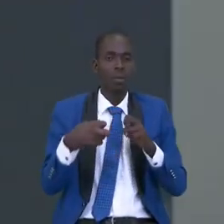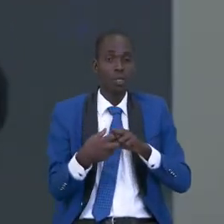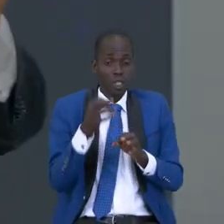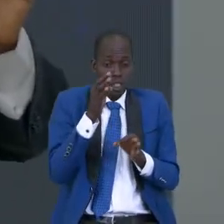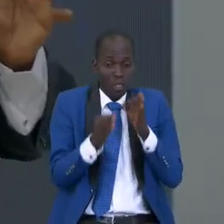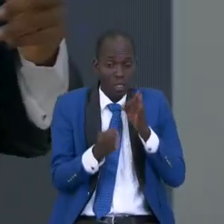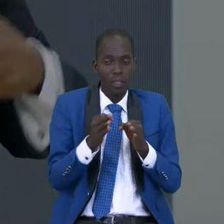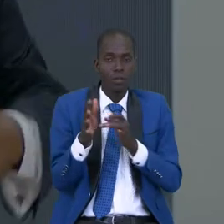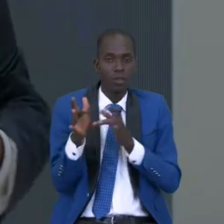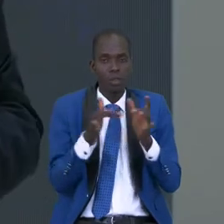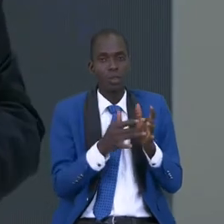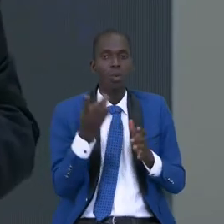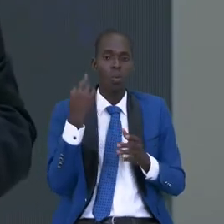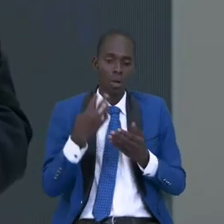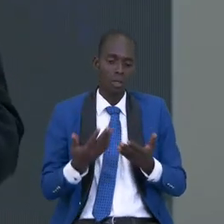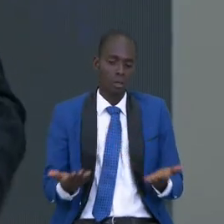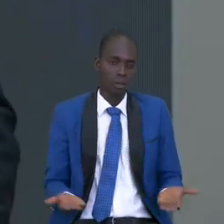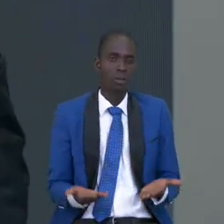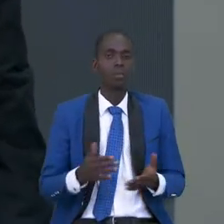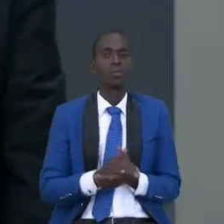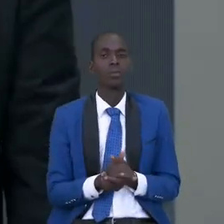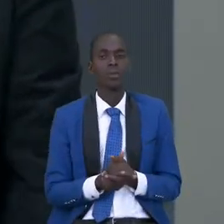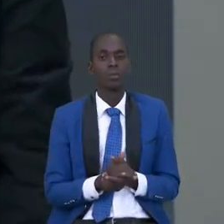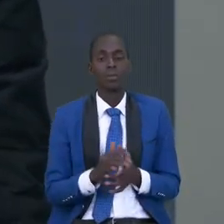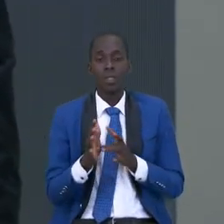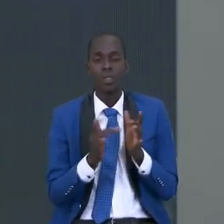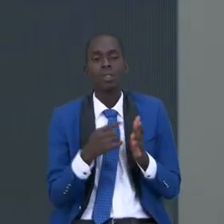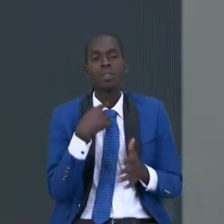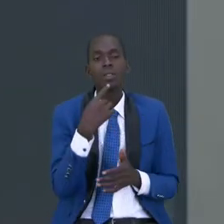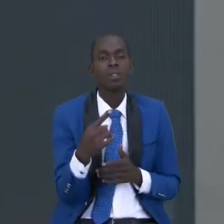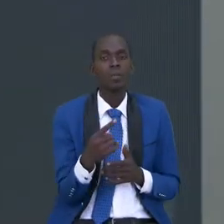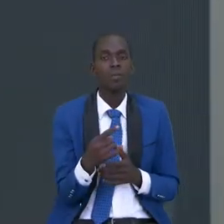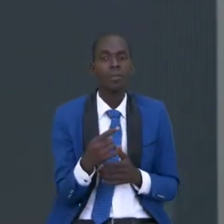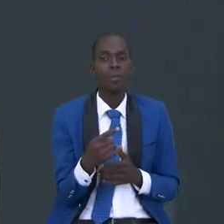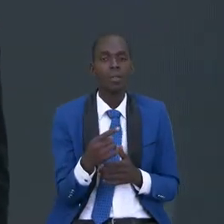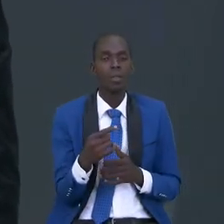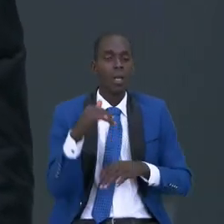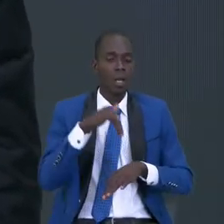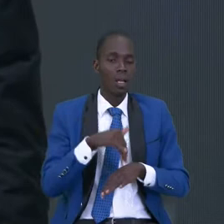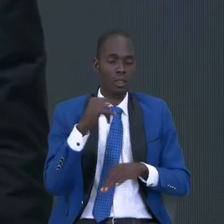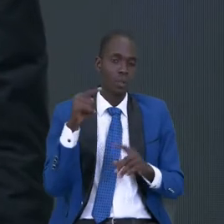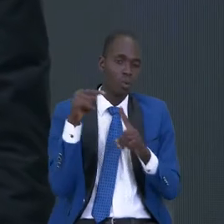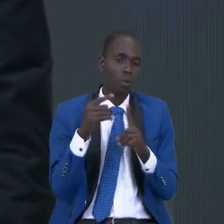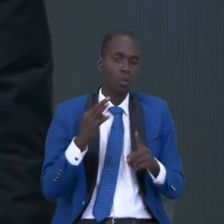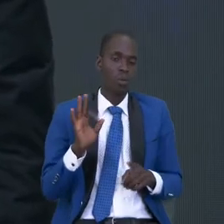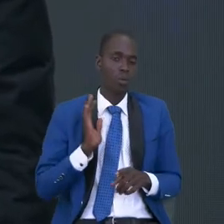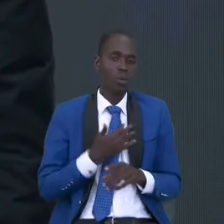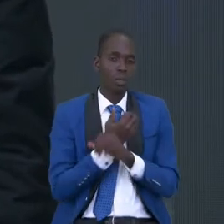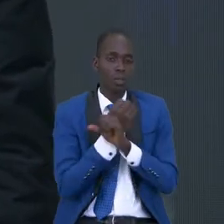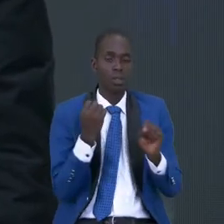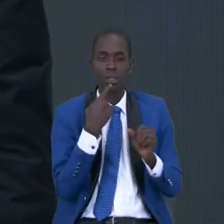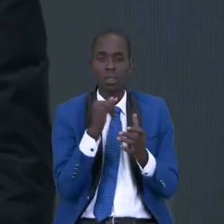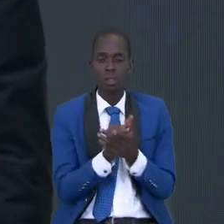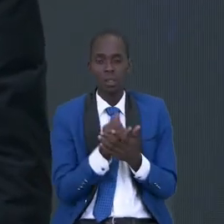if Jesus were here. Jesus said at the point of our salvation, he says, behold,